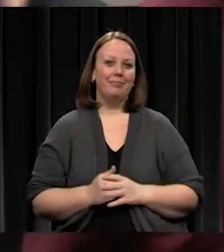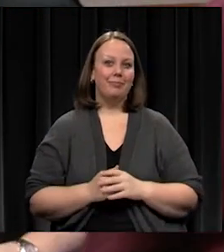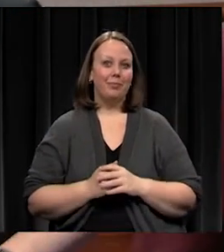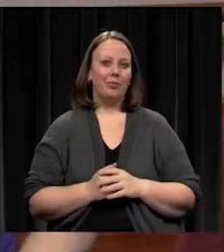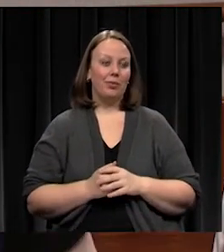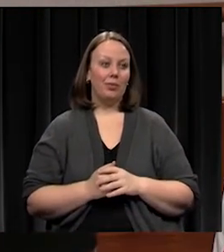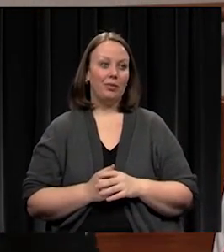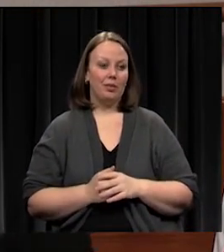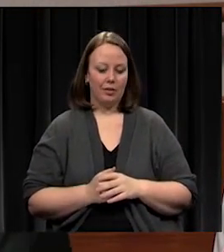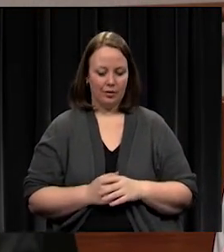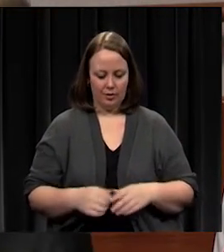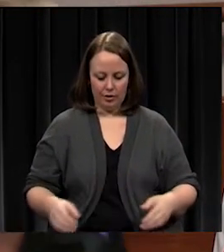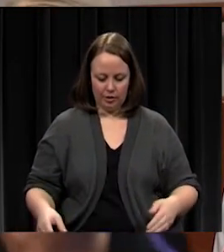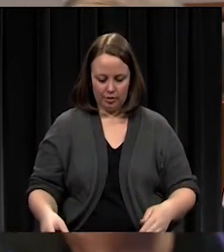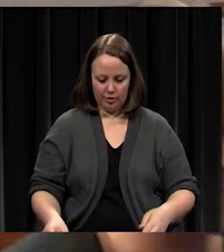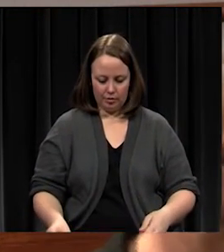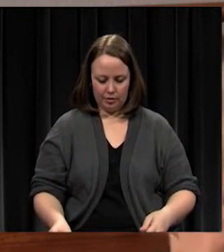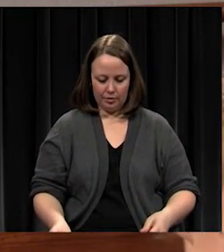Thank you.